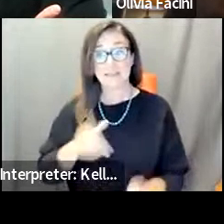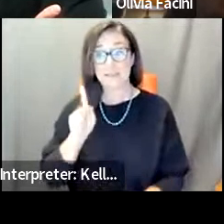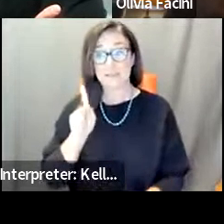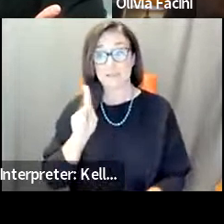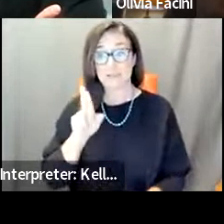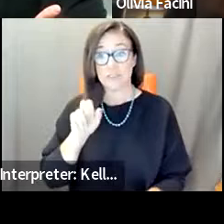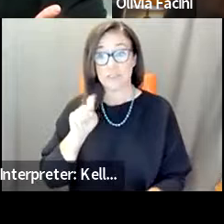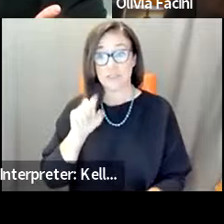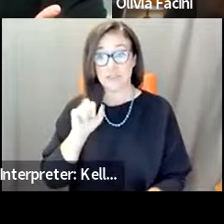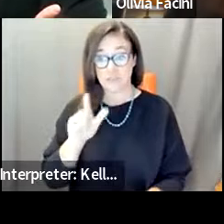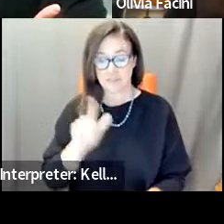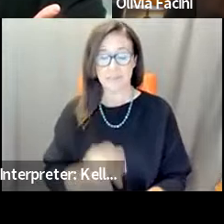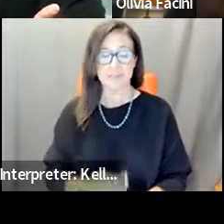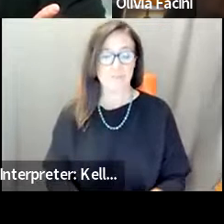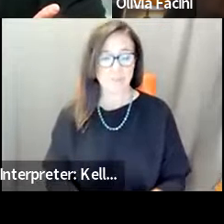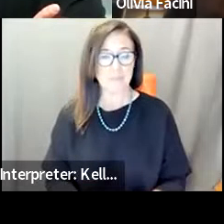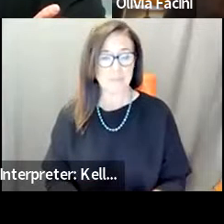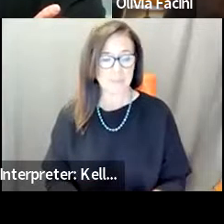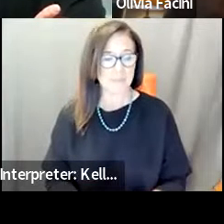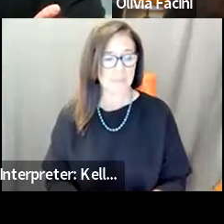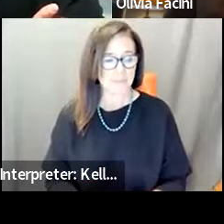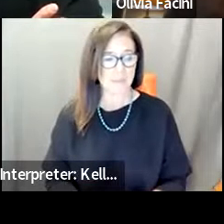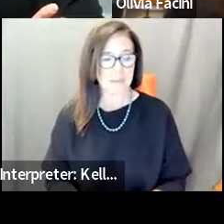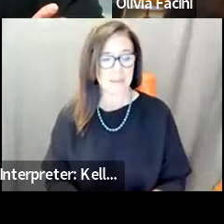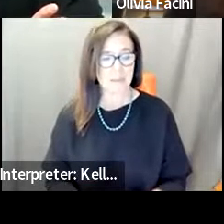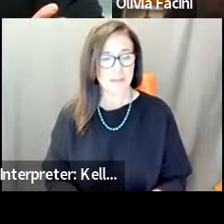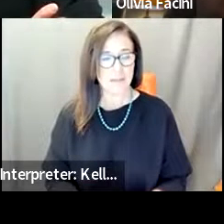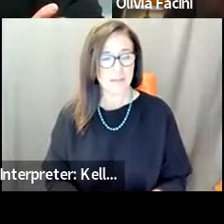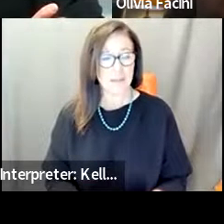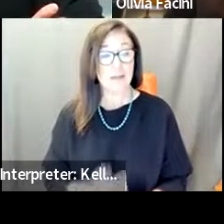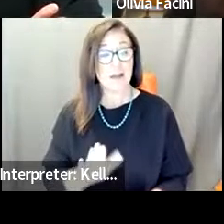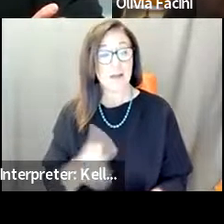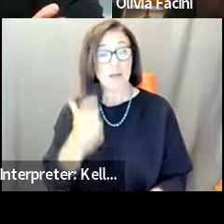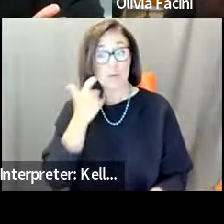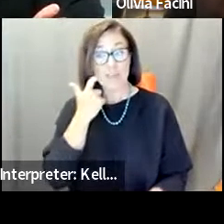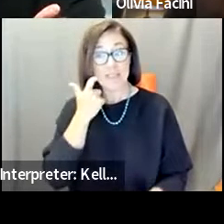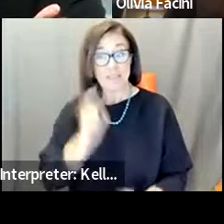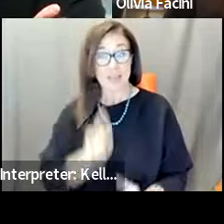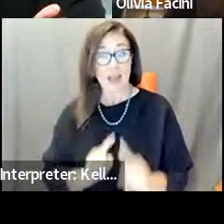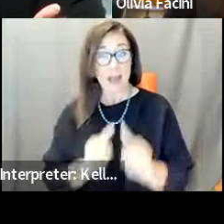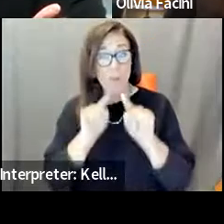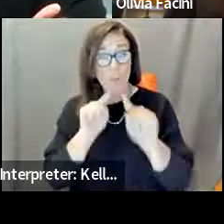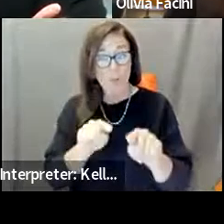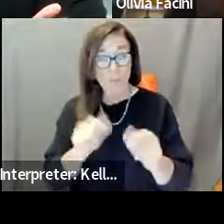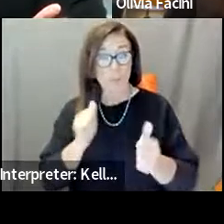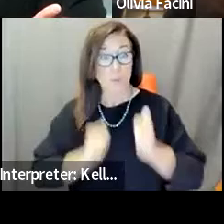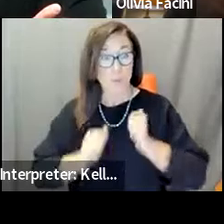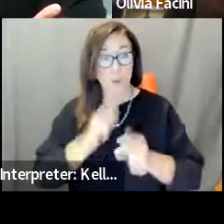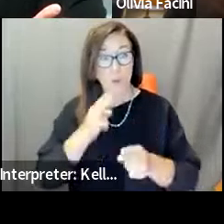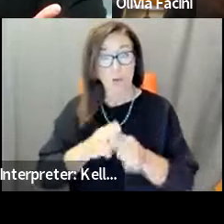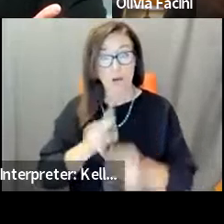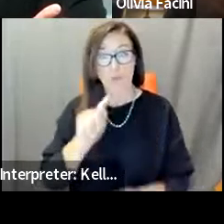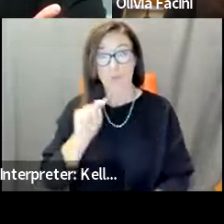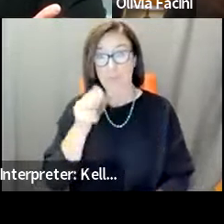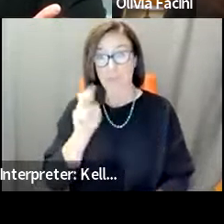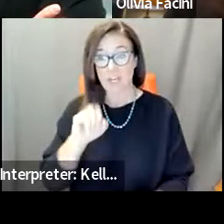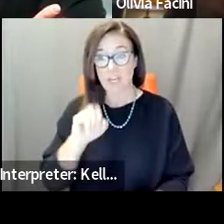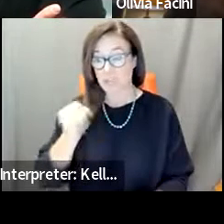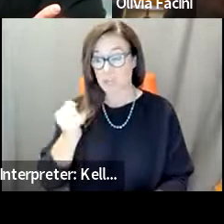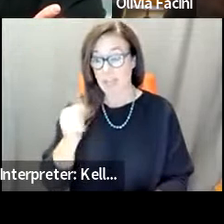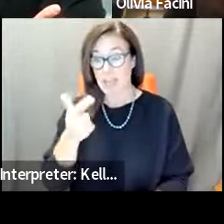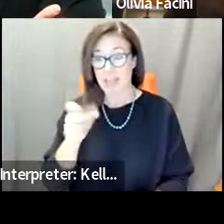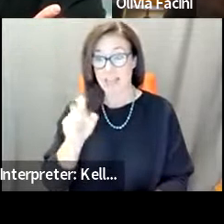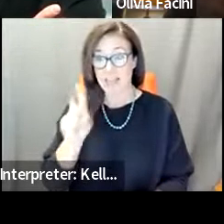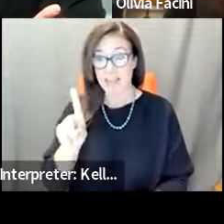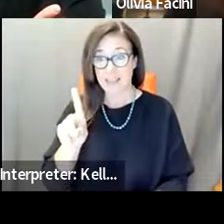Well, I can say recently I attended a play called The Jagged Little Pill, and I loved it. Oh man, I loved it